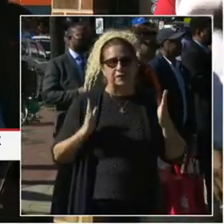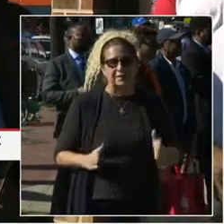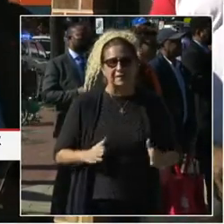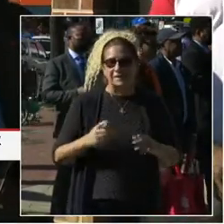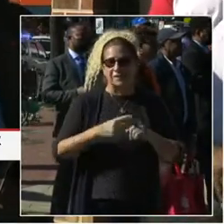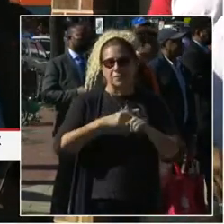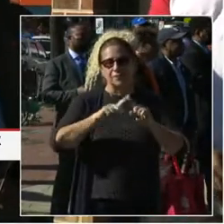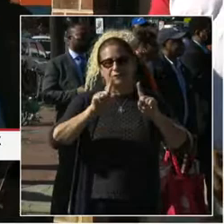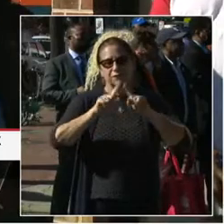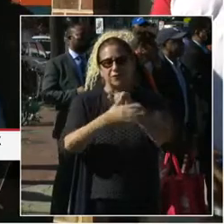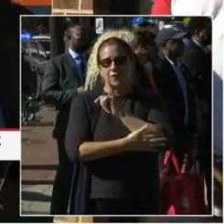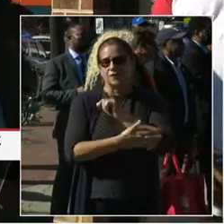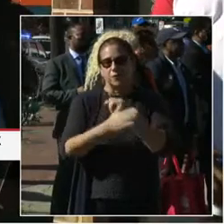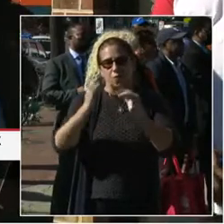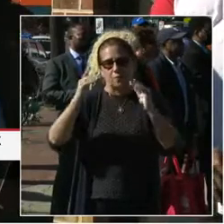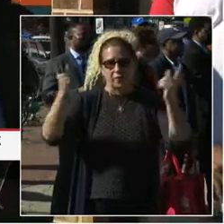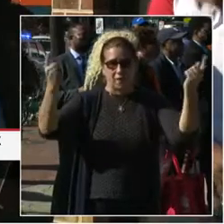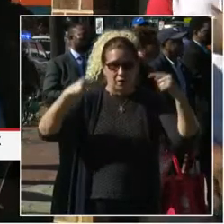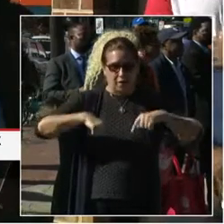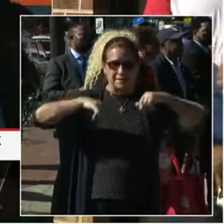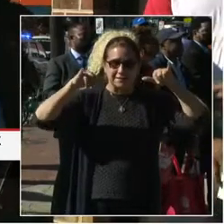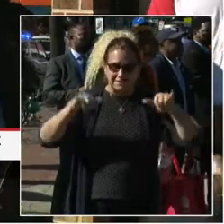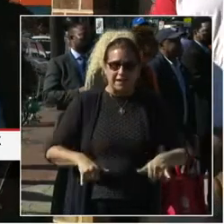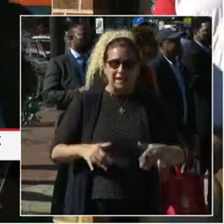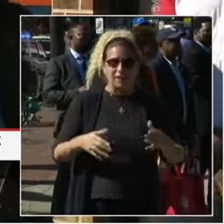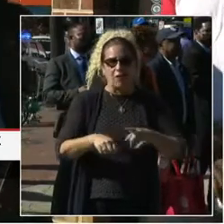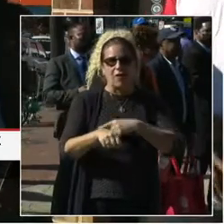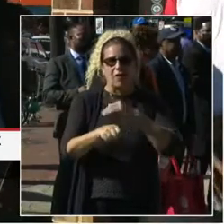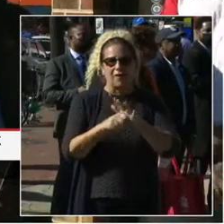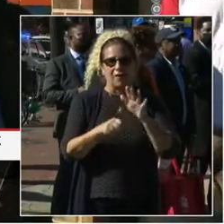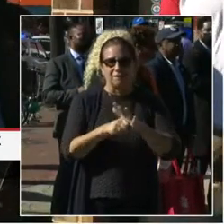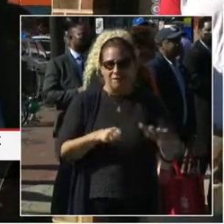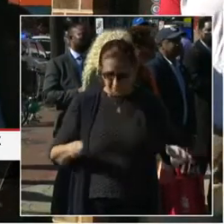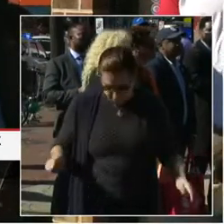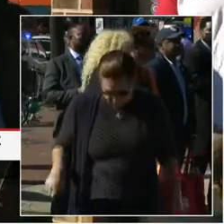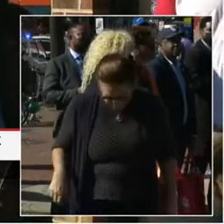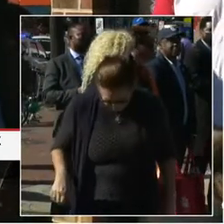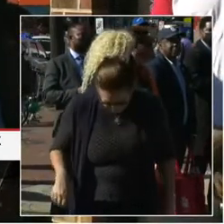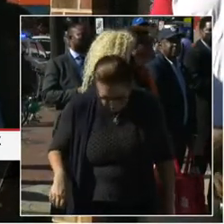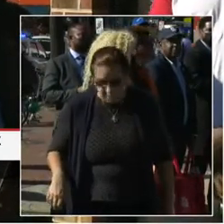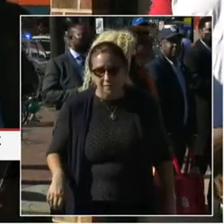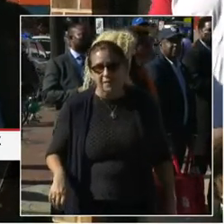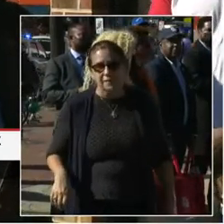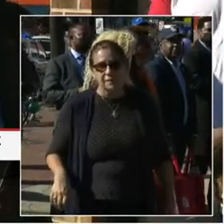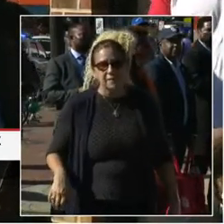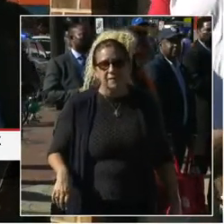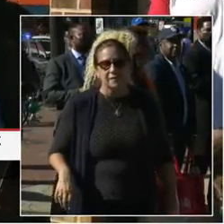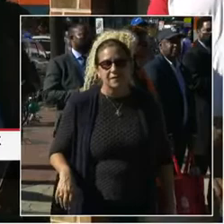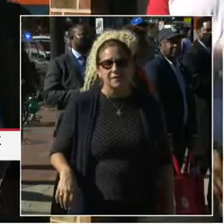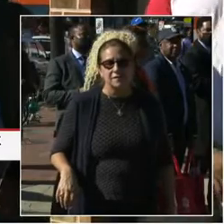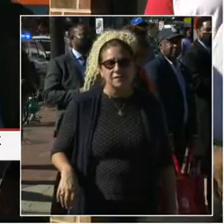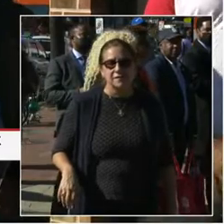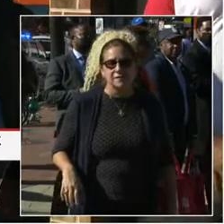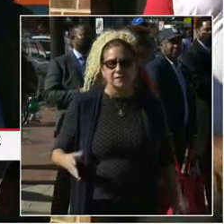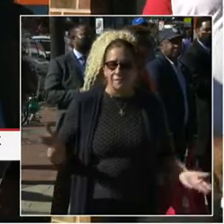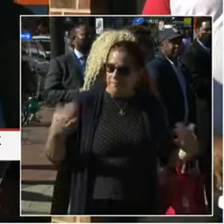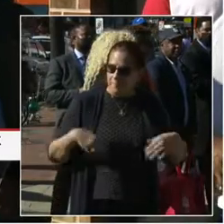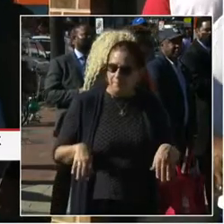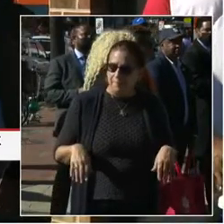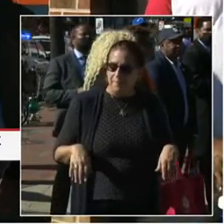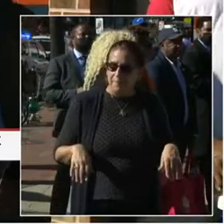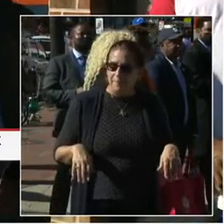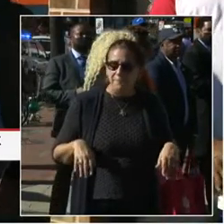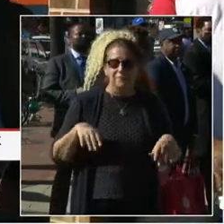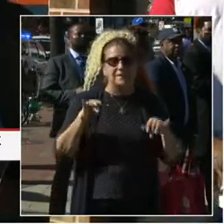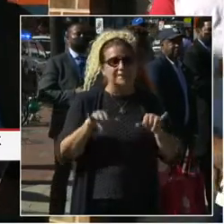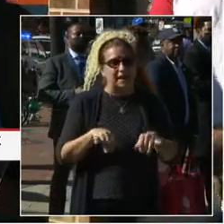More nights in a hotel, more nights and butts and seats in restaurants, right? And they keep